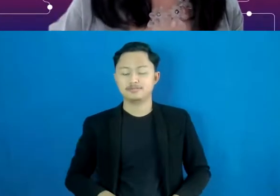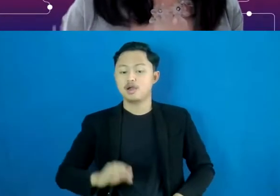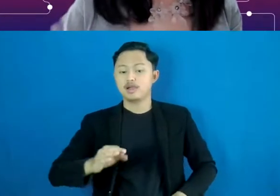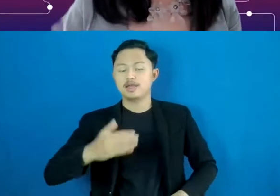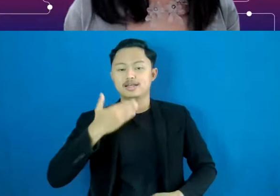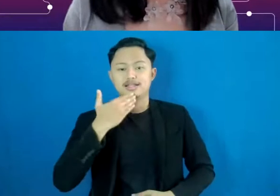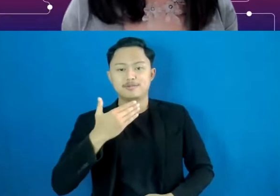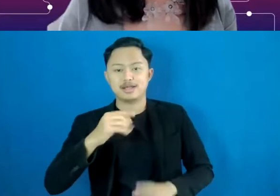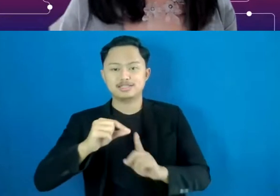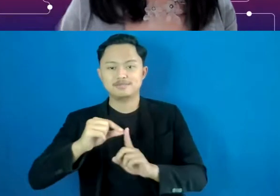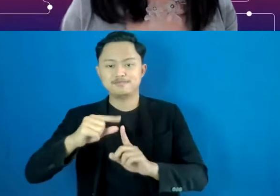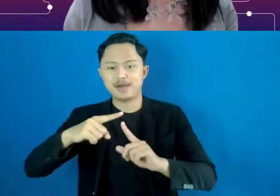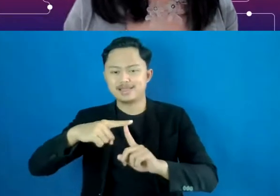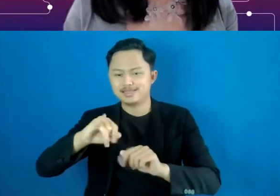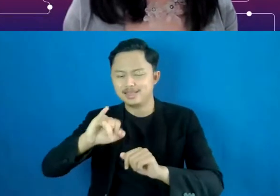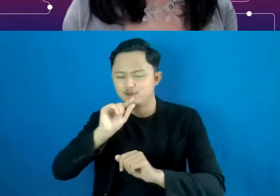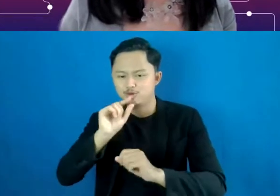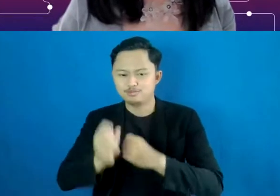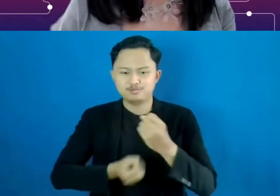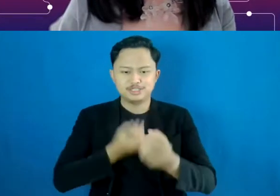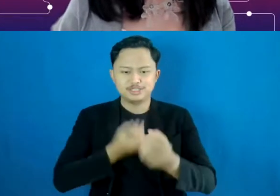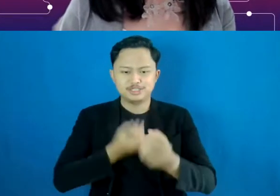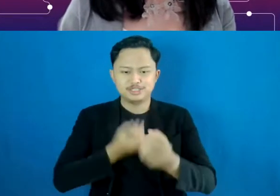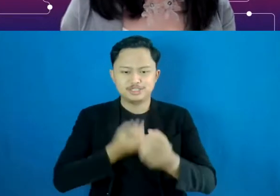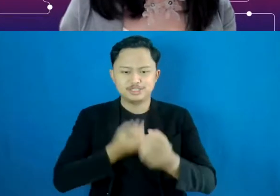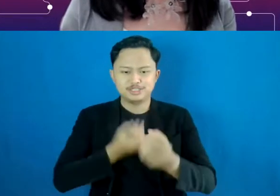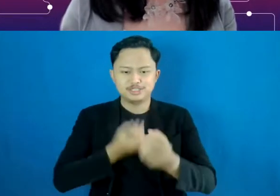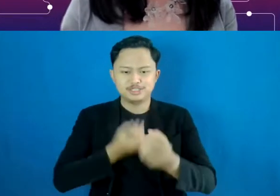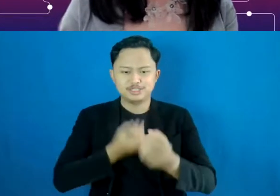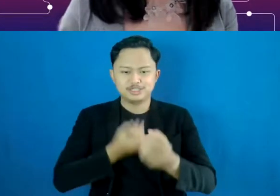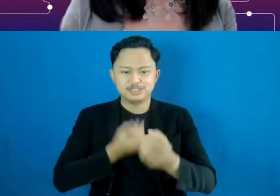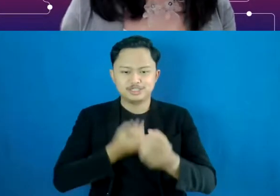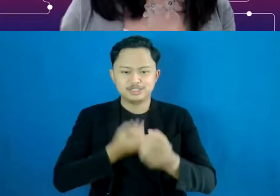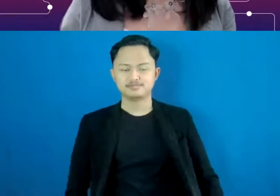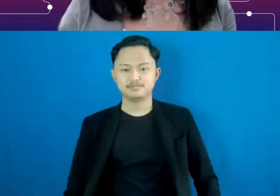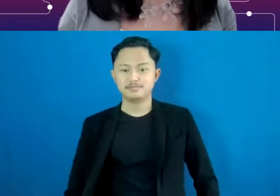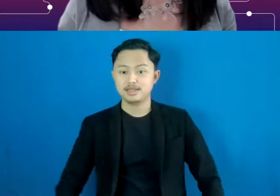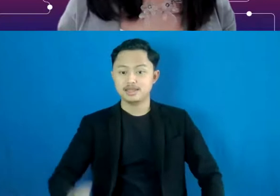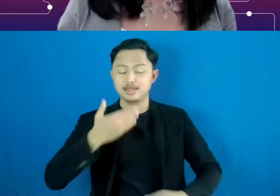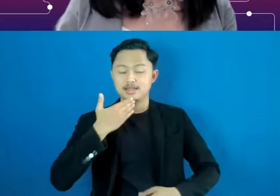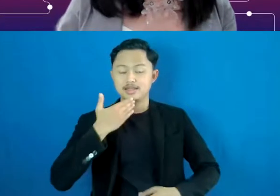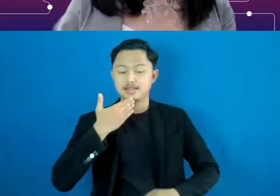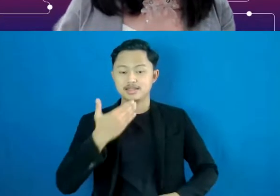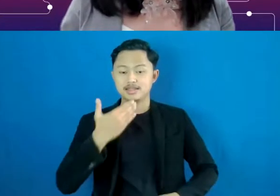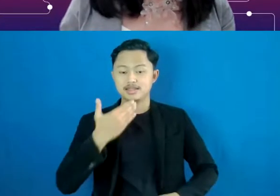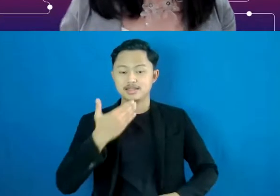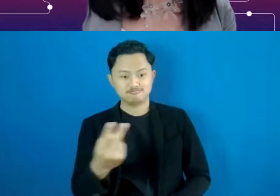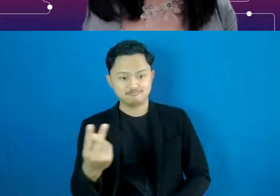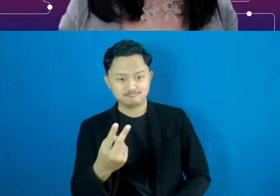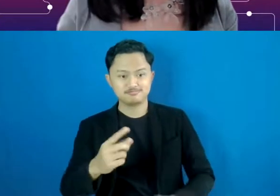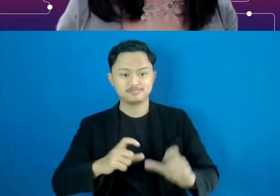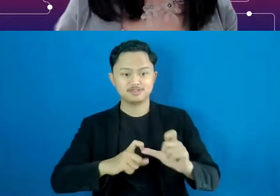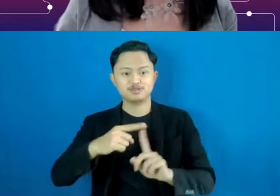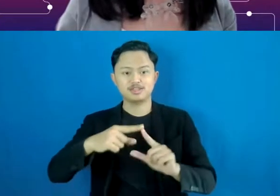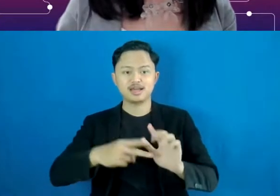for explaining to us your views and insights on that matter. Thank you once again to Mr. Sutanupati and also Ms.